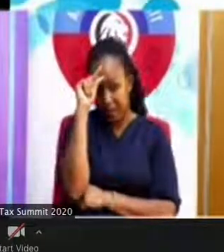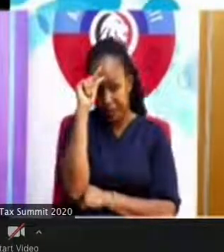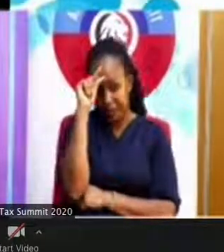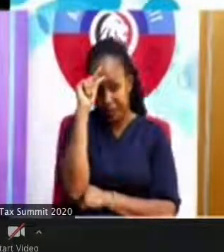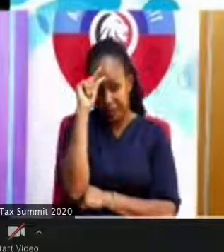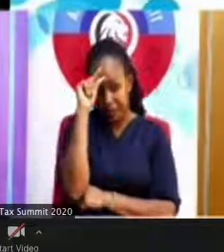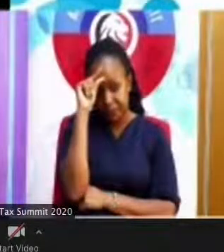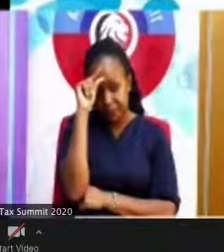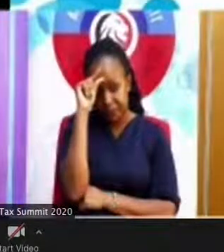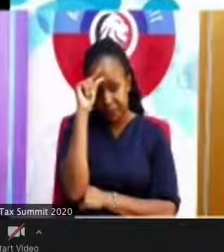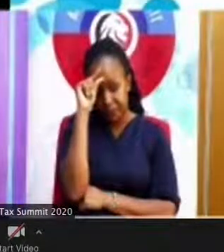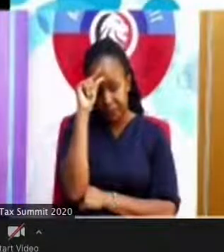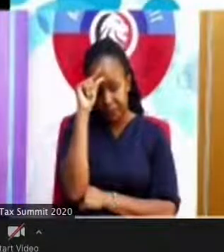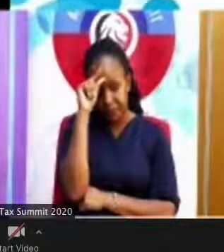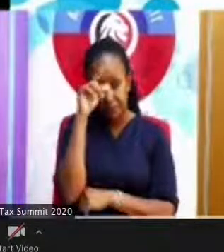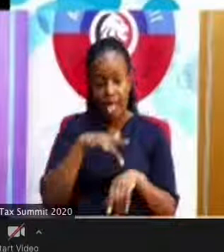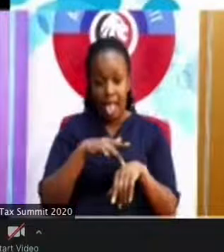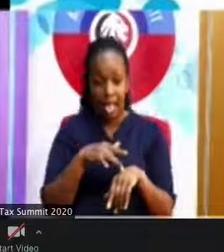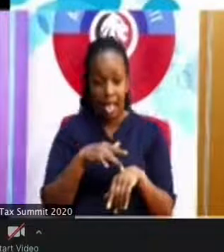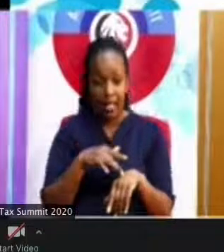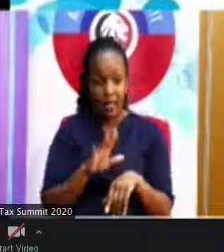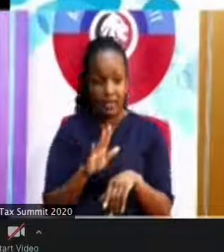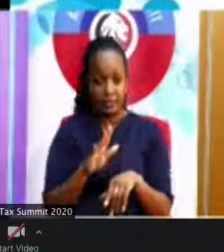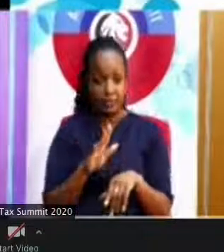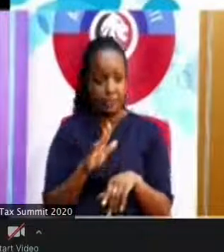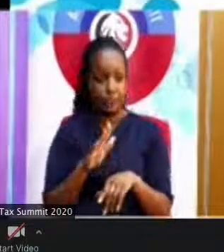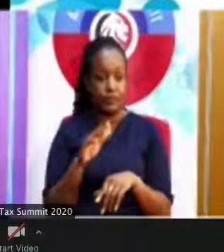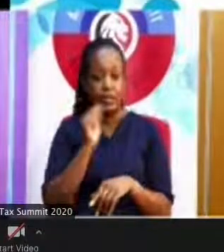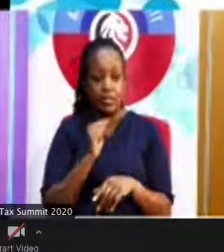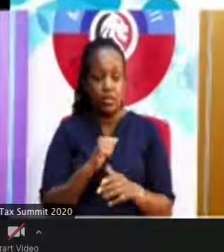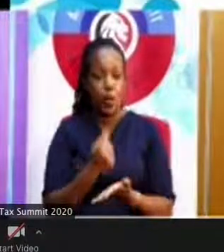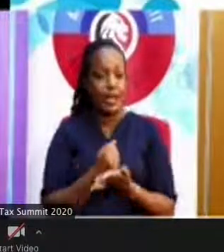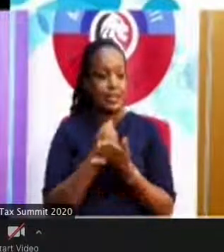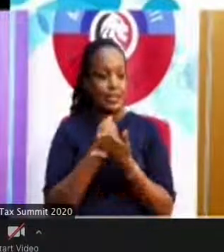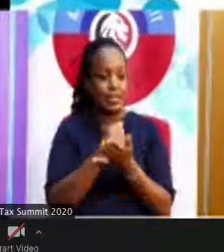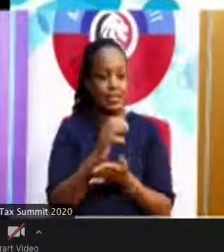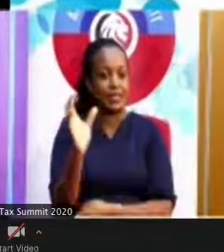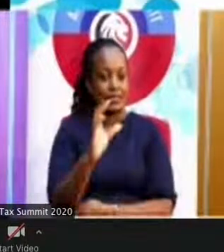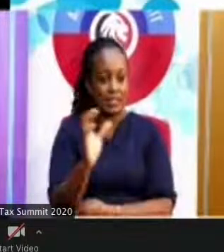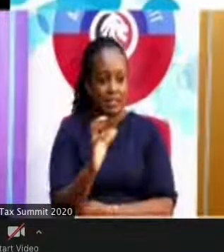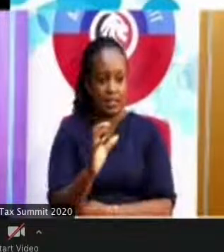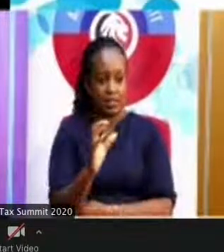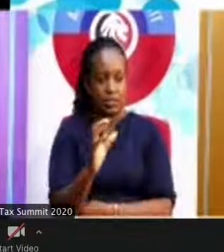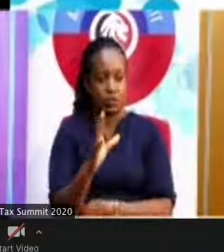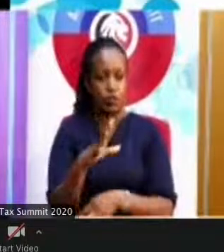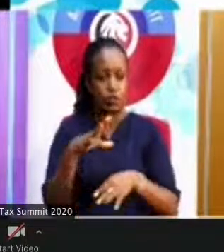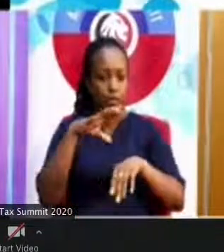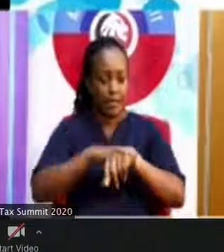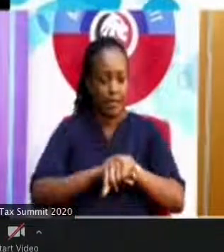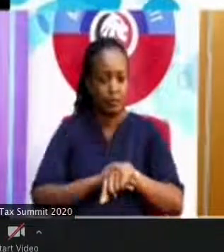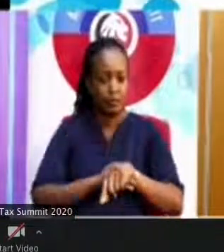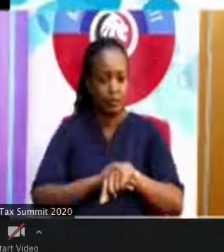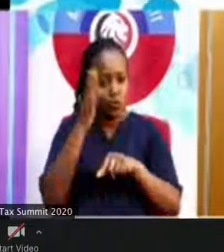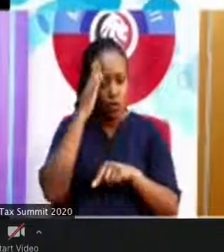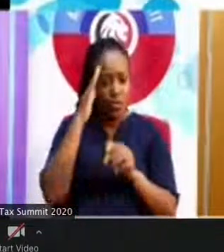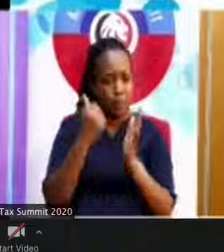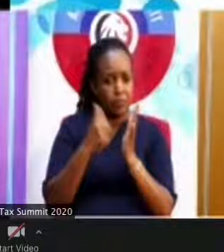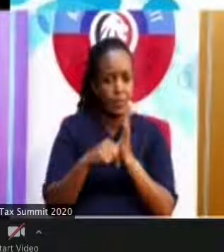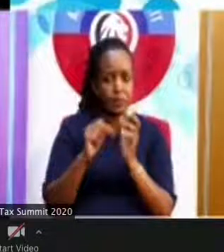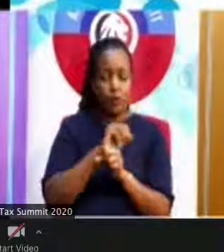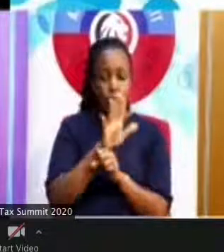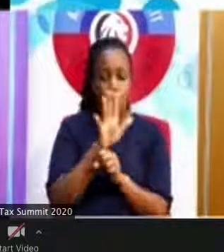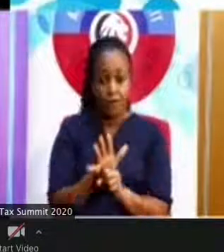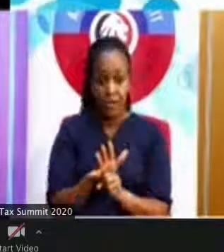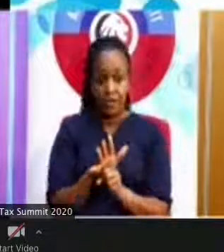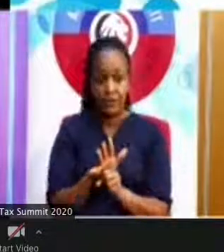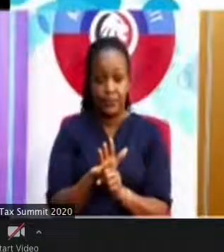palliatives to assist the citizens to cope with the problems of COVID, the Federal